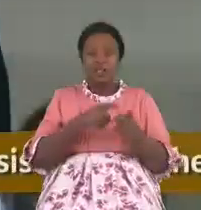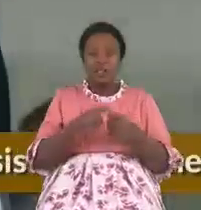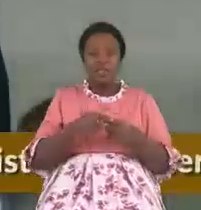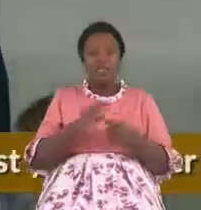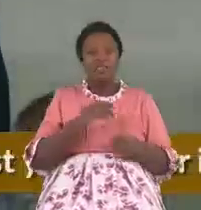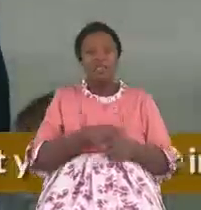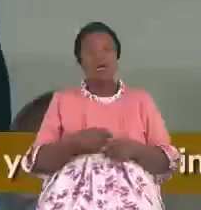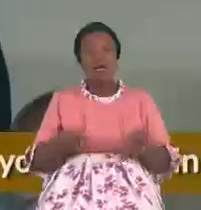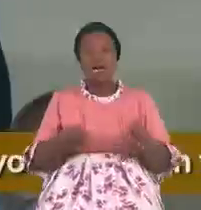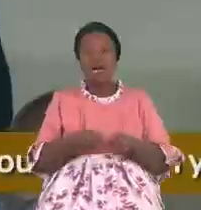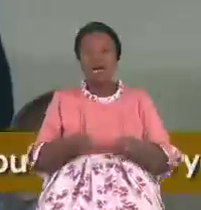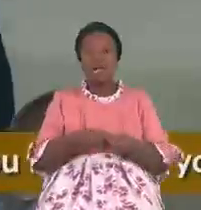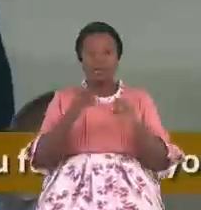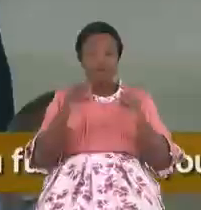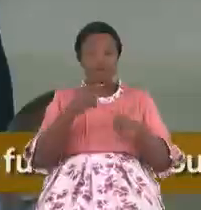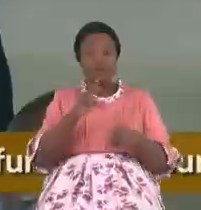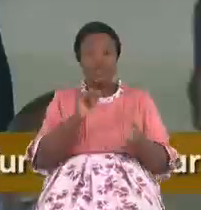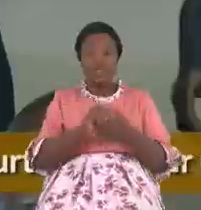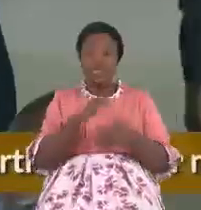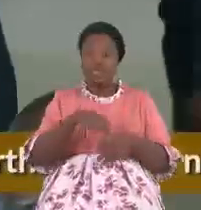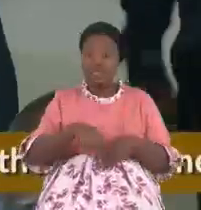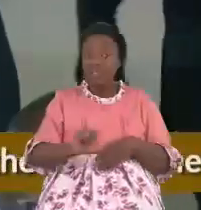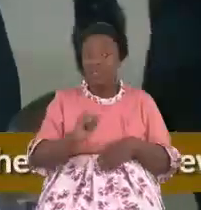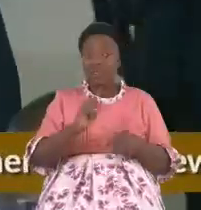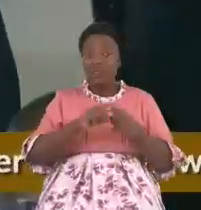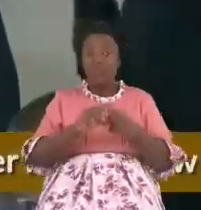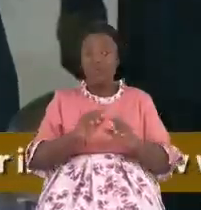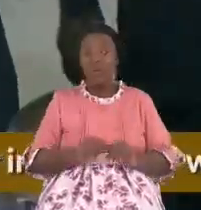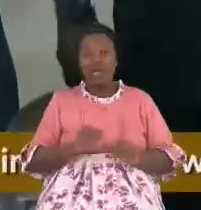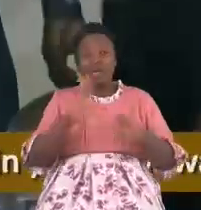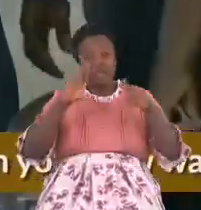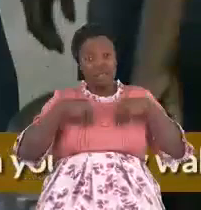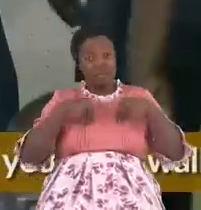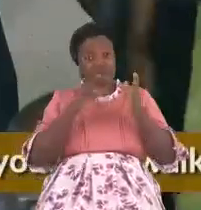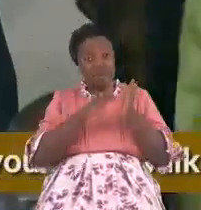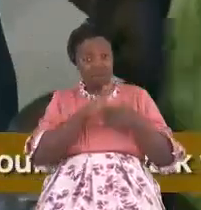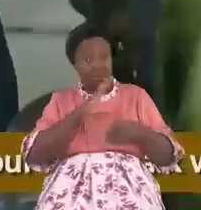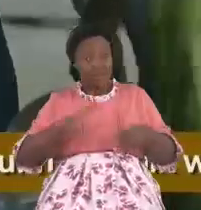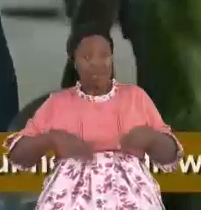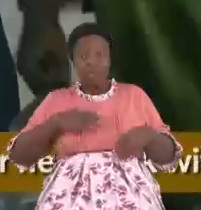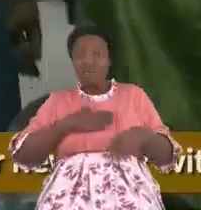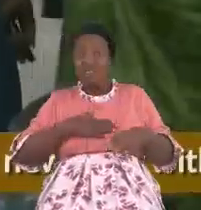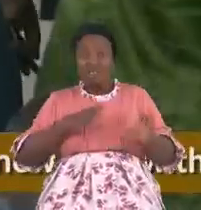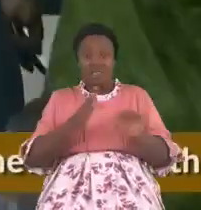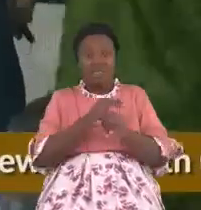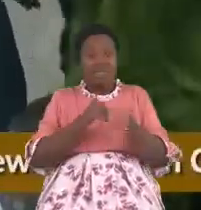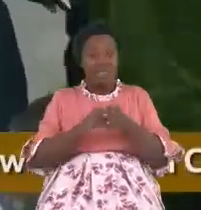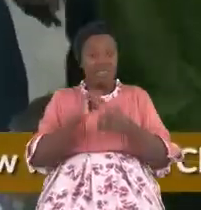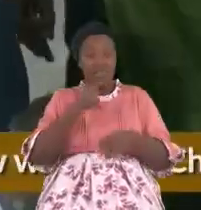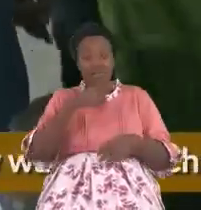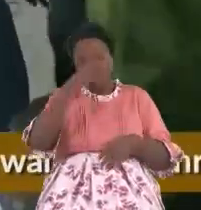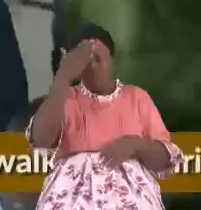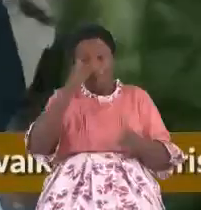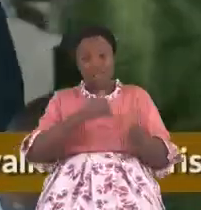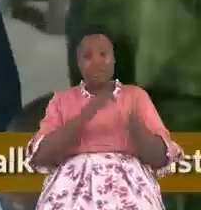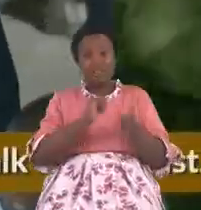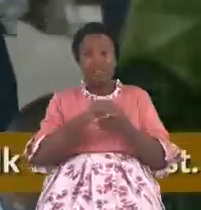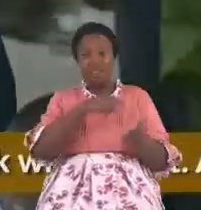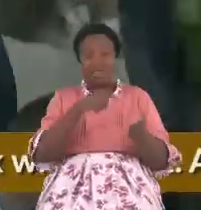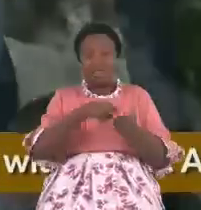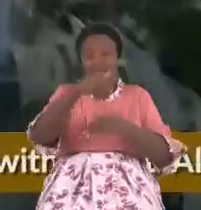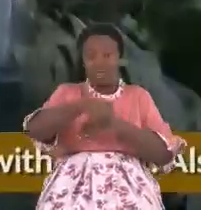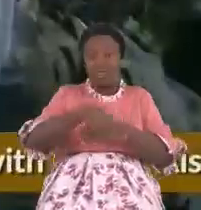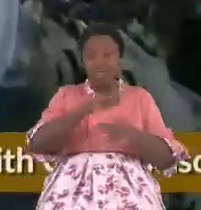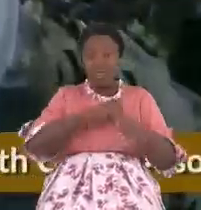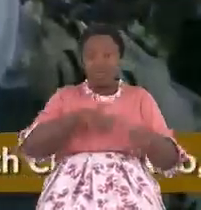those on wheelchair to stand up by faith and walk tonight god is ready to release